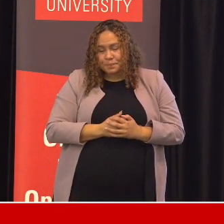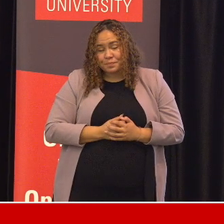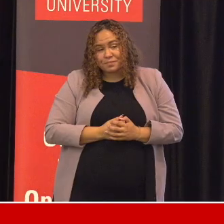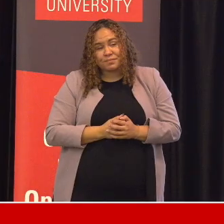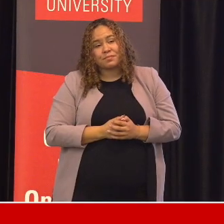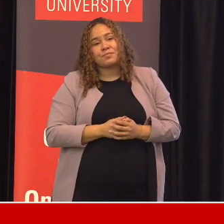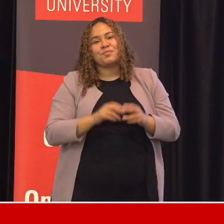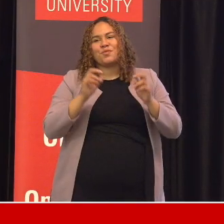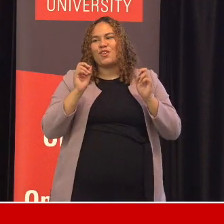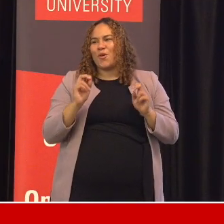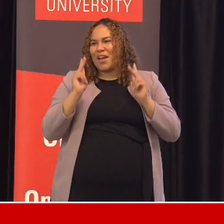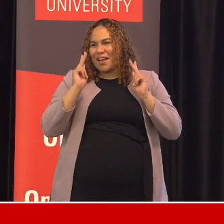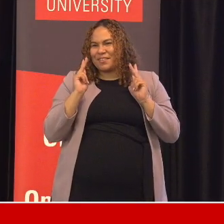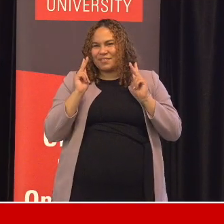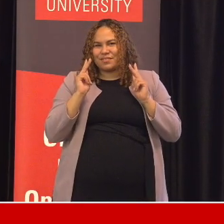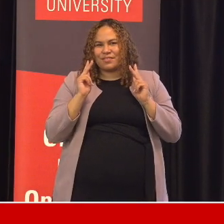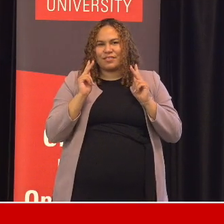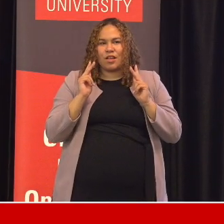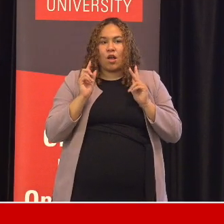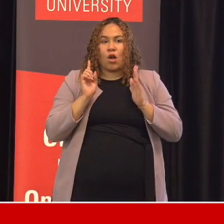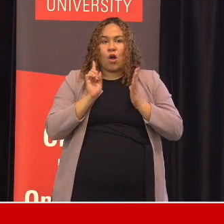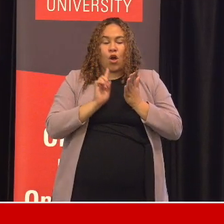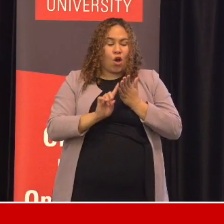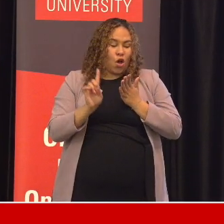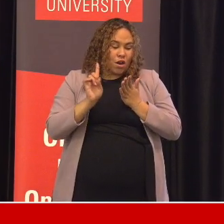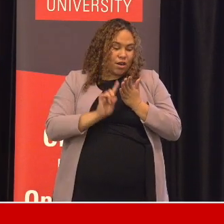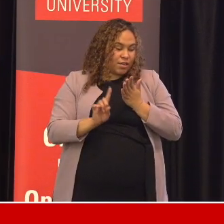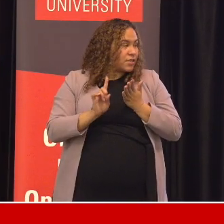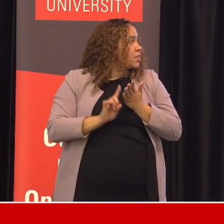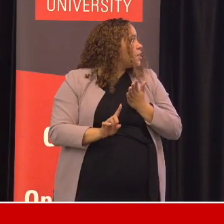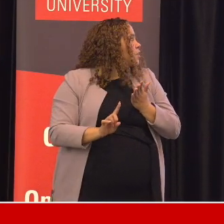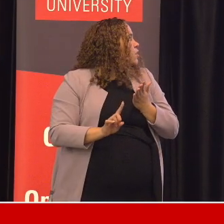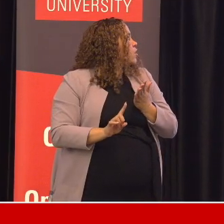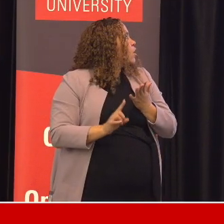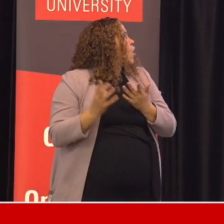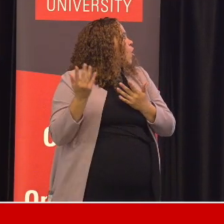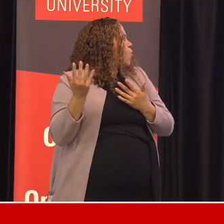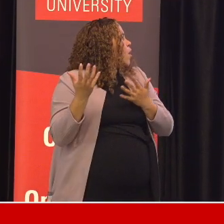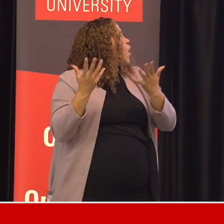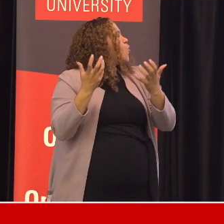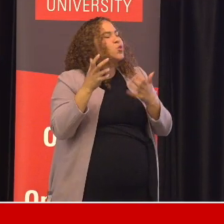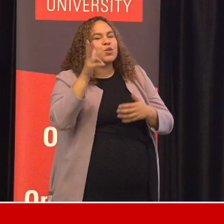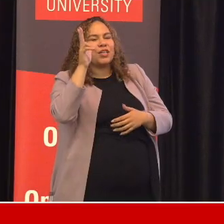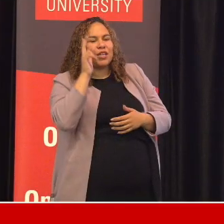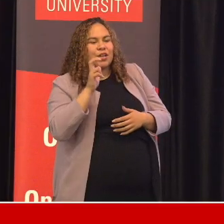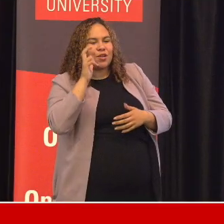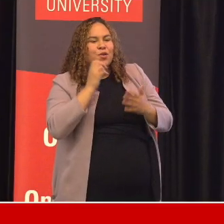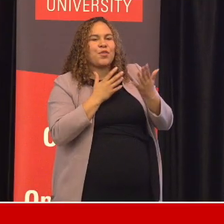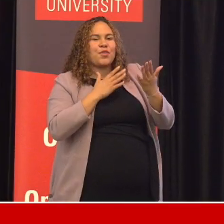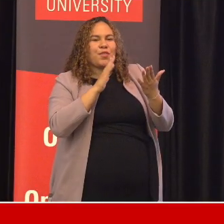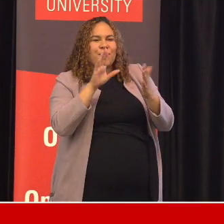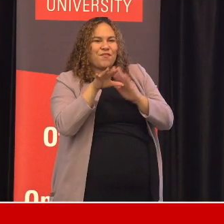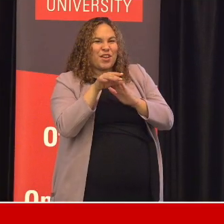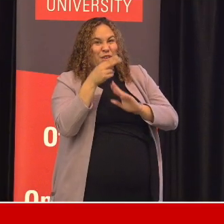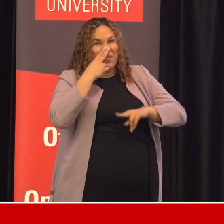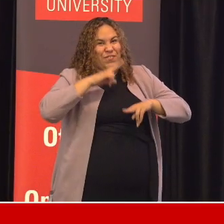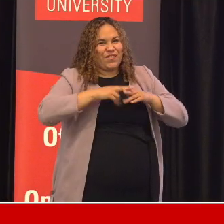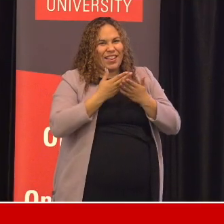Okay, audit it. So these are oh, wait a minute, I want y'all to hear this video. Okay, fun